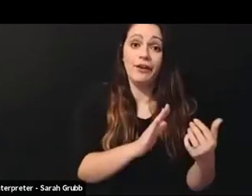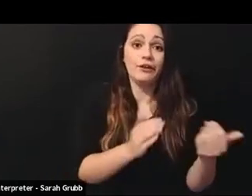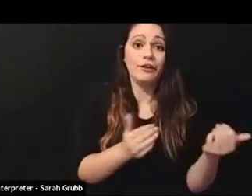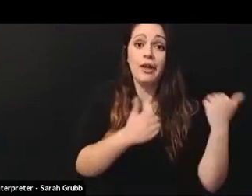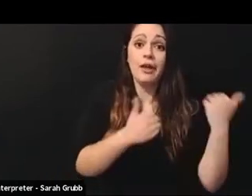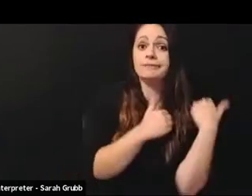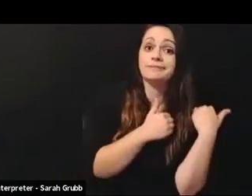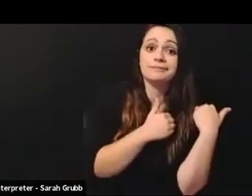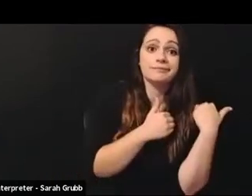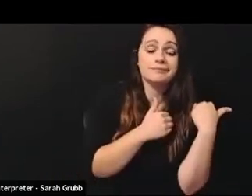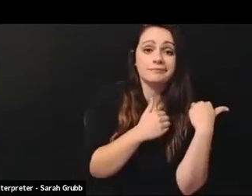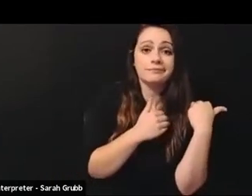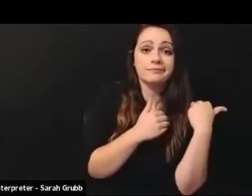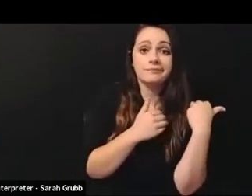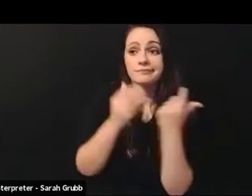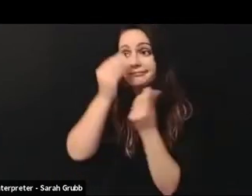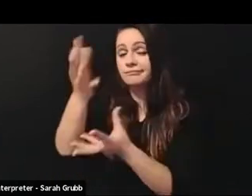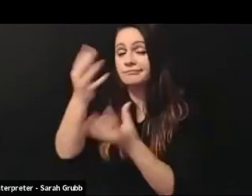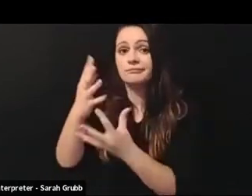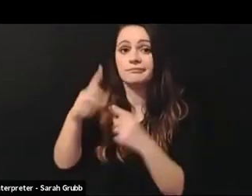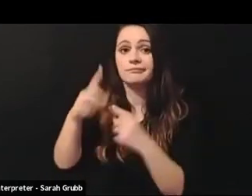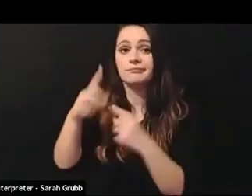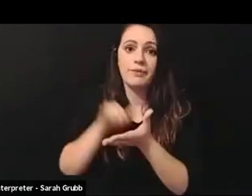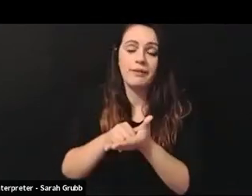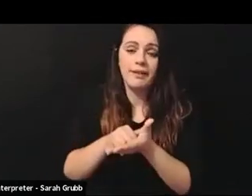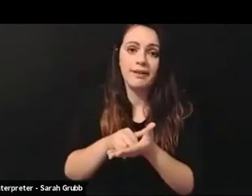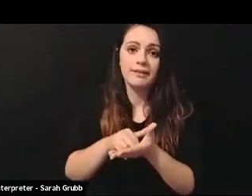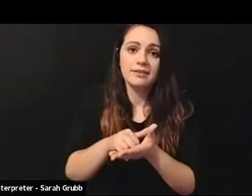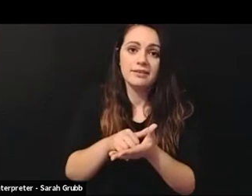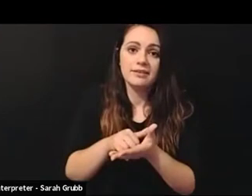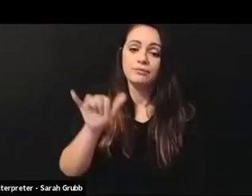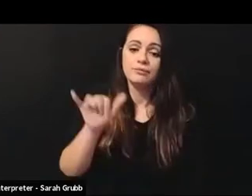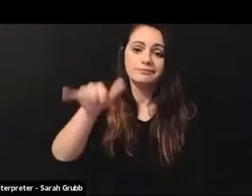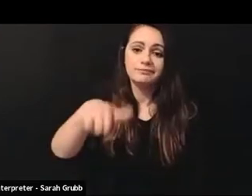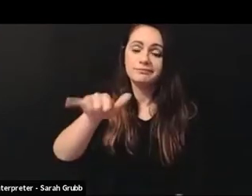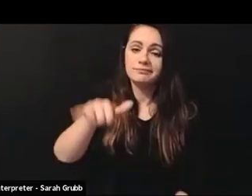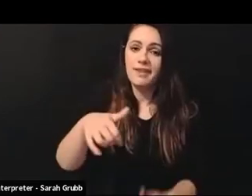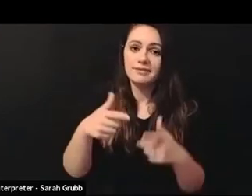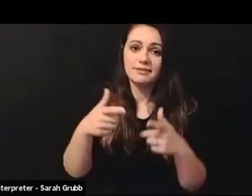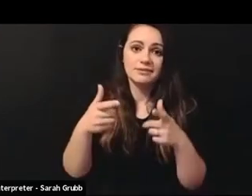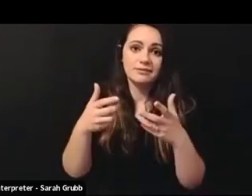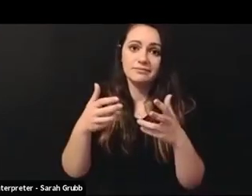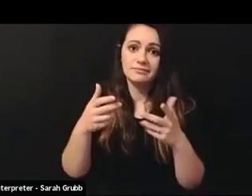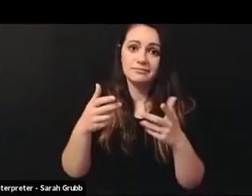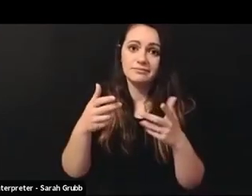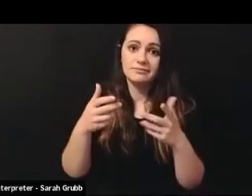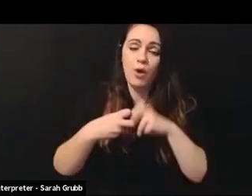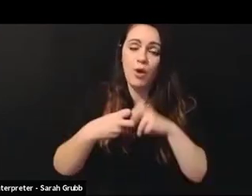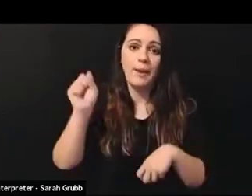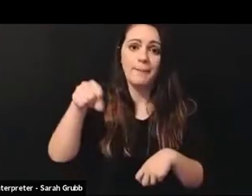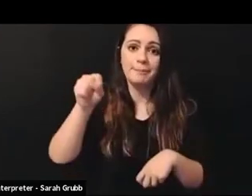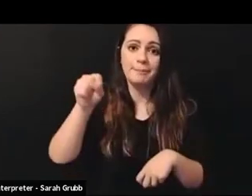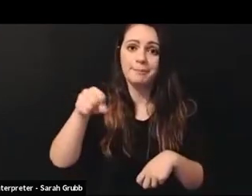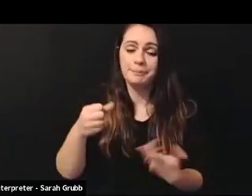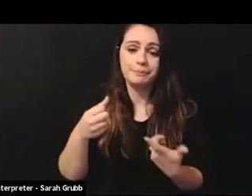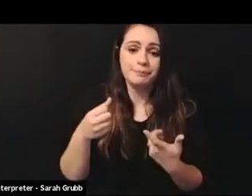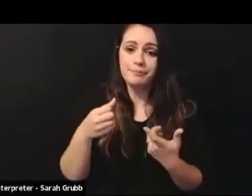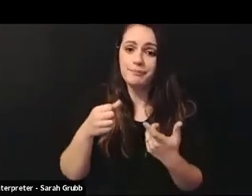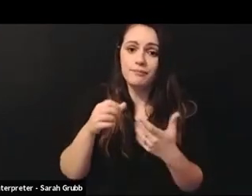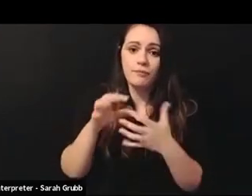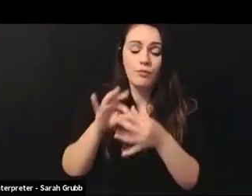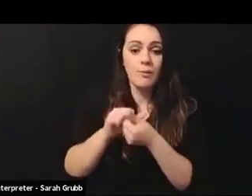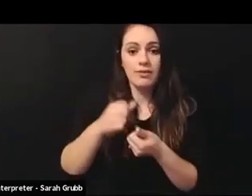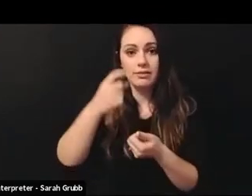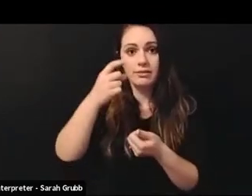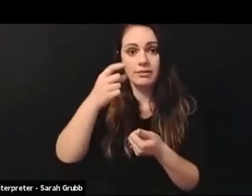This is an issue. That's a big issue. The whole pre-service and the same thing with autism too. I mean,